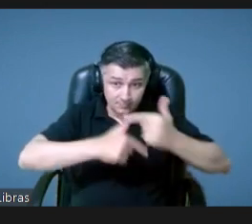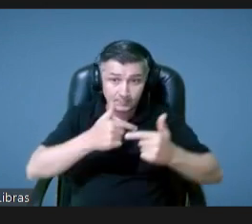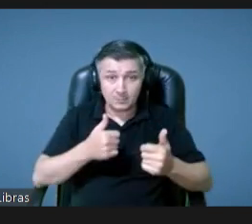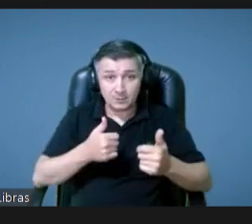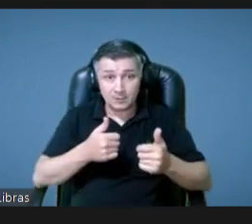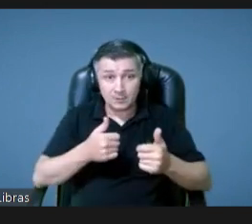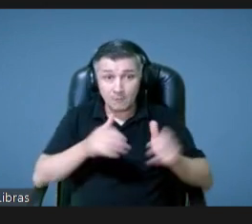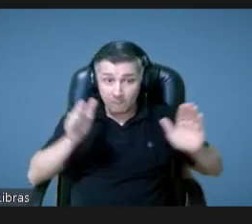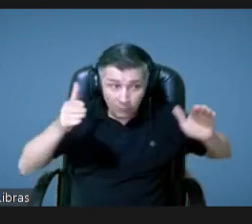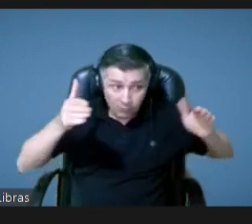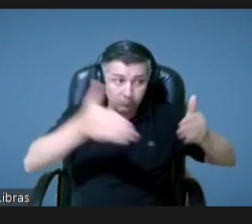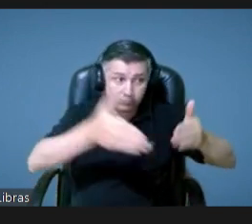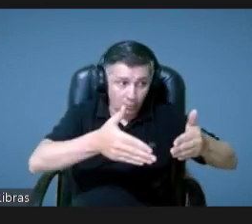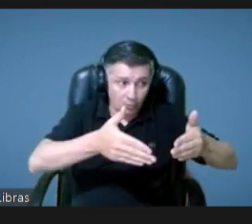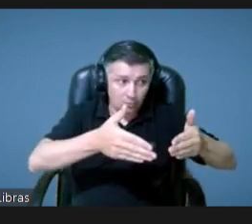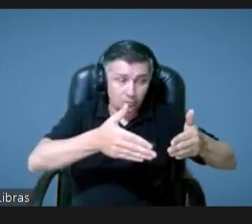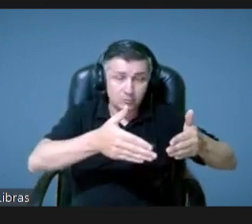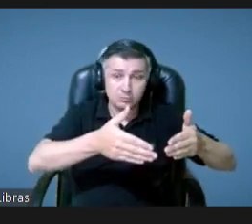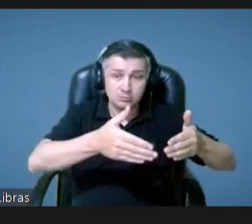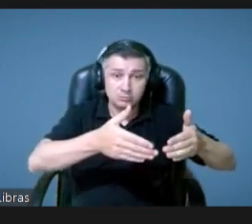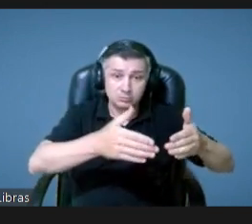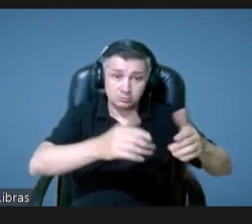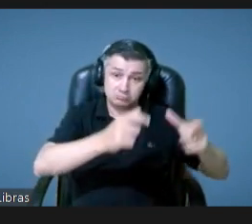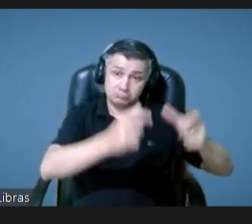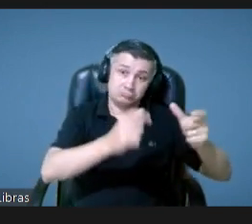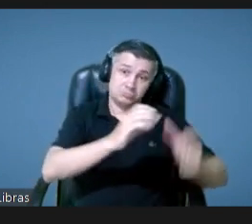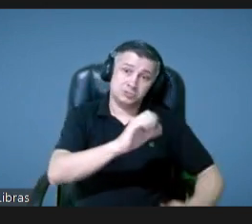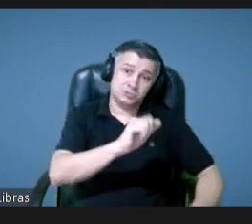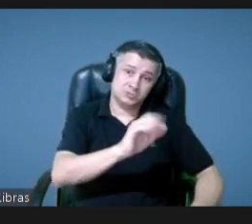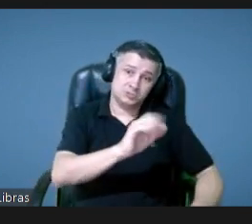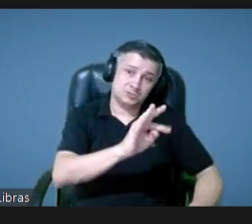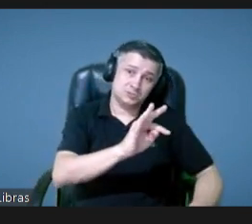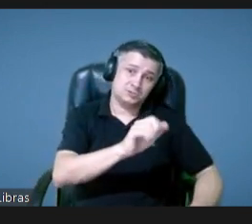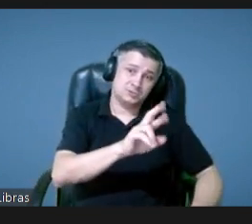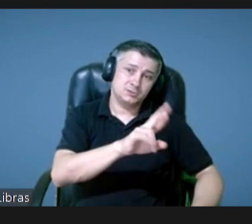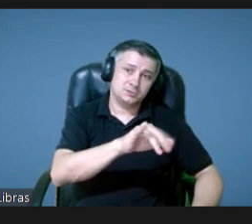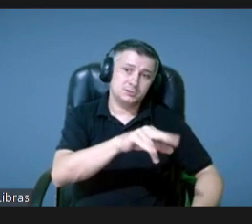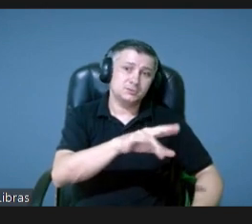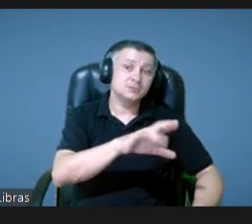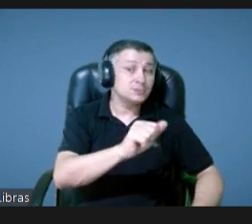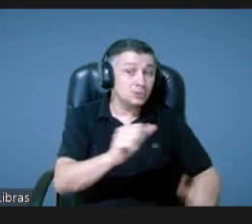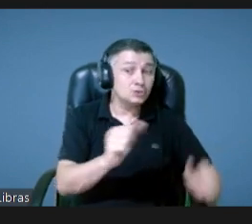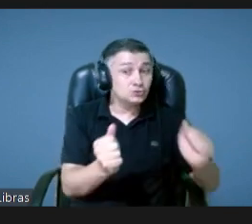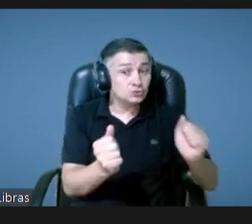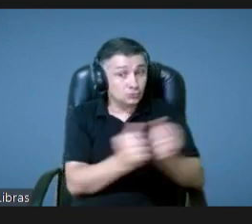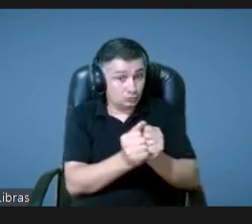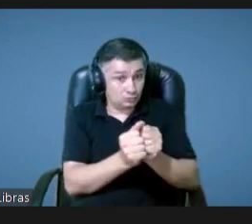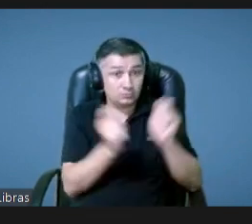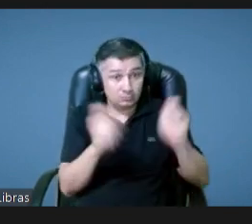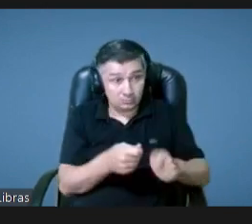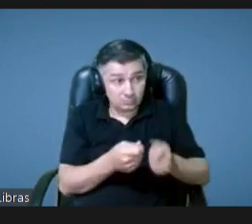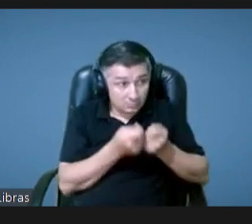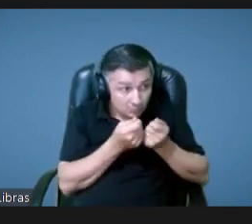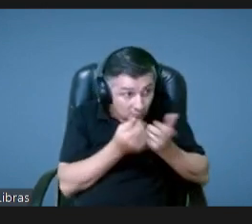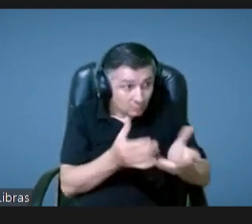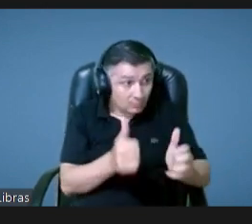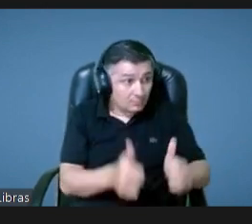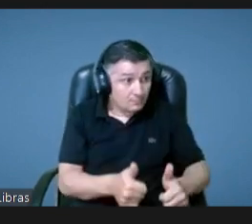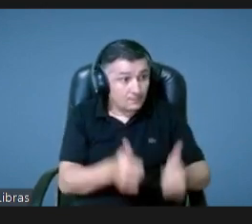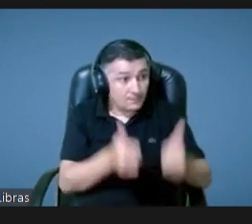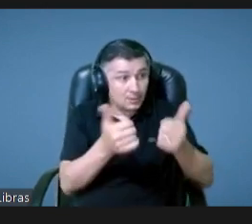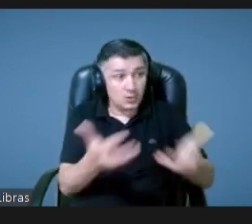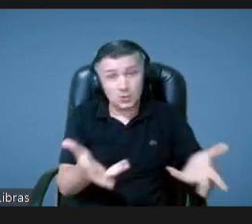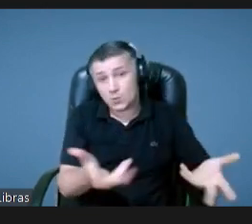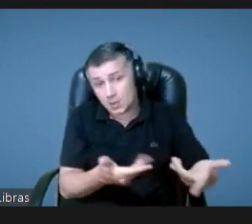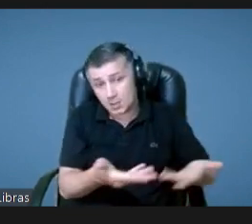want to have their service centers with us has increased, and together with